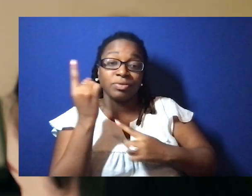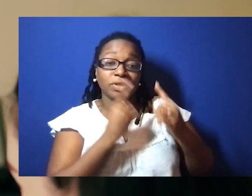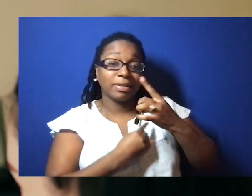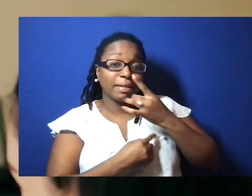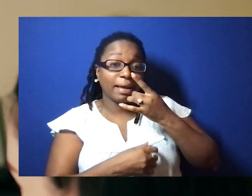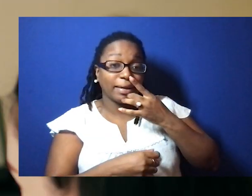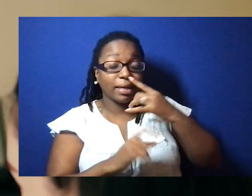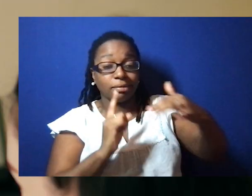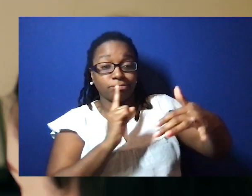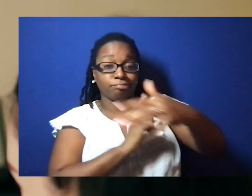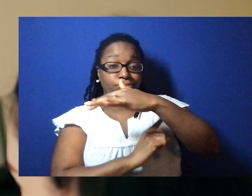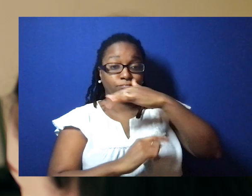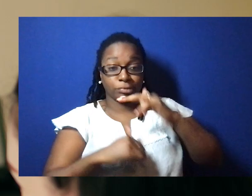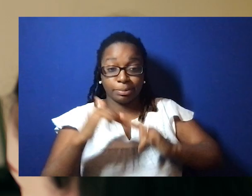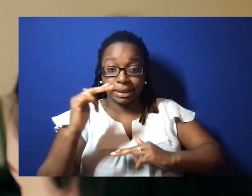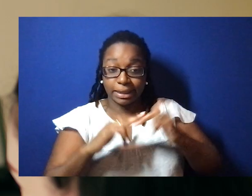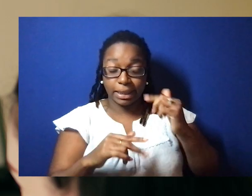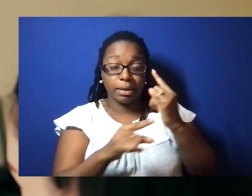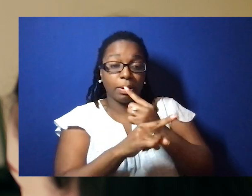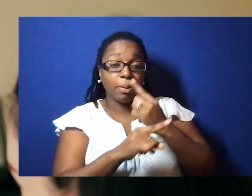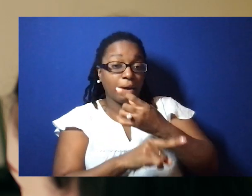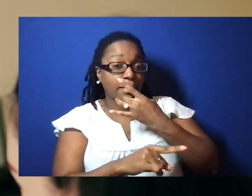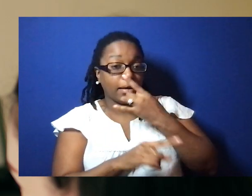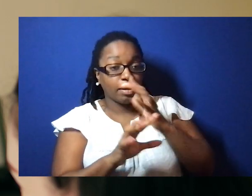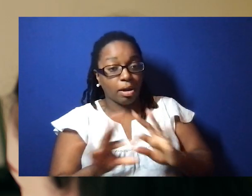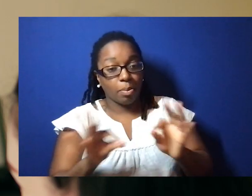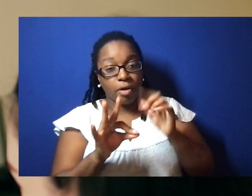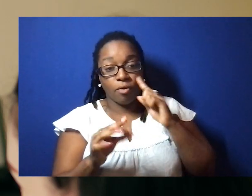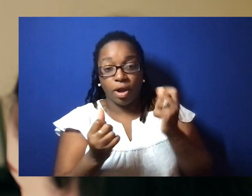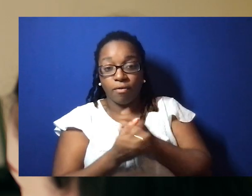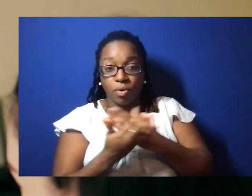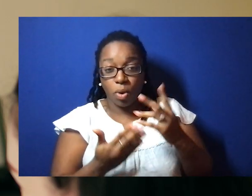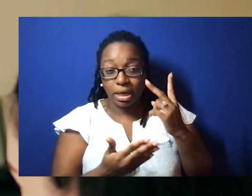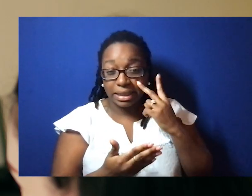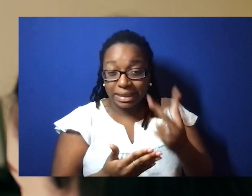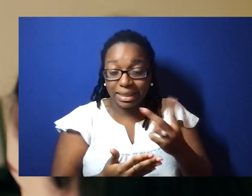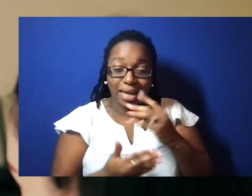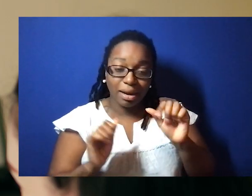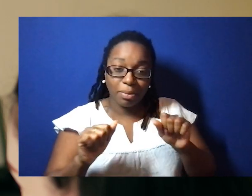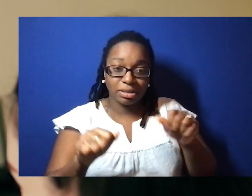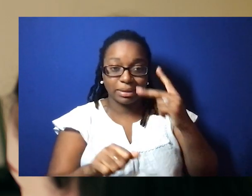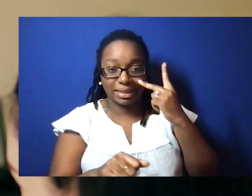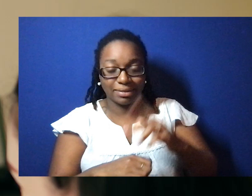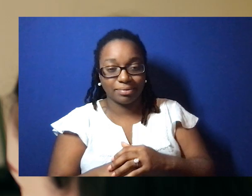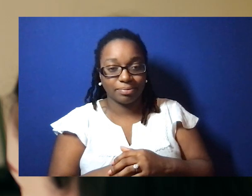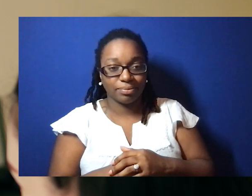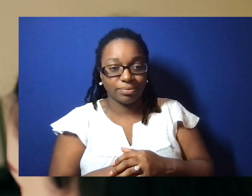Consider lighting within and around the facility. Proper lighting is essential for everyone's eyesight and the ability to